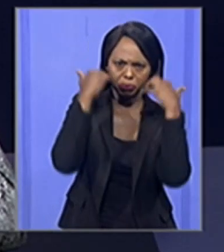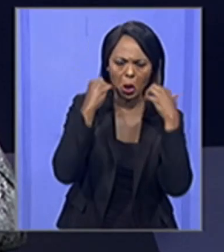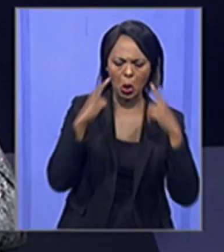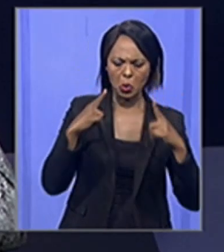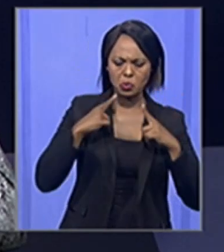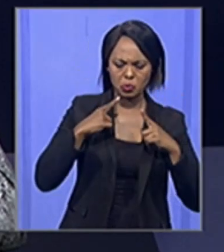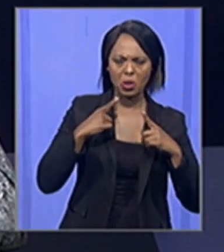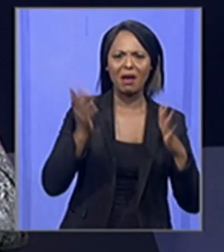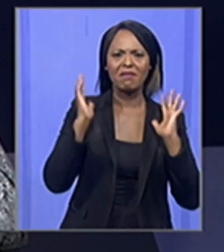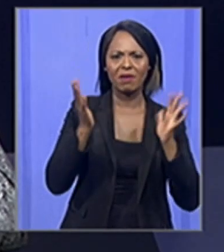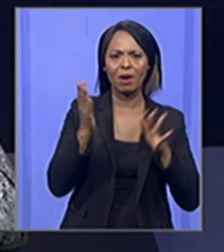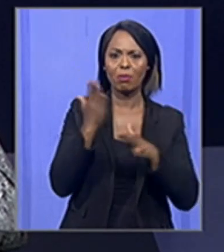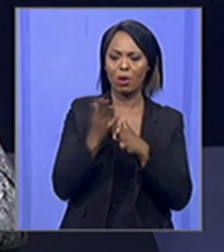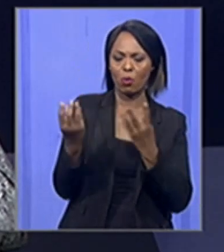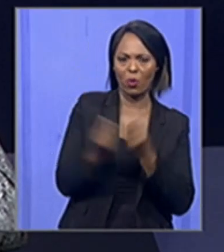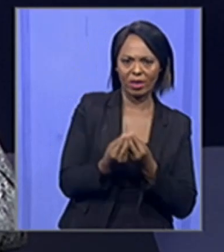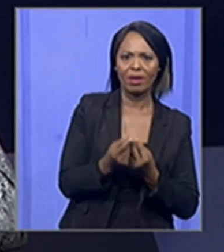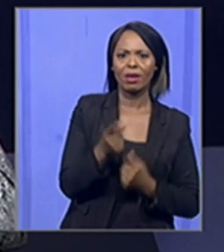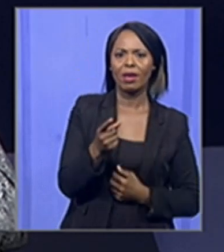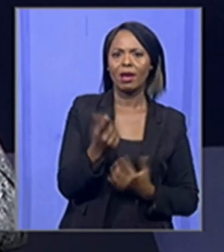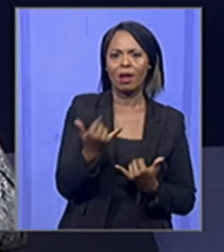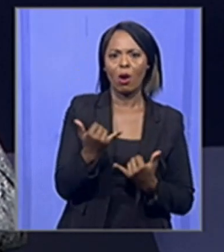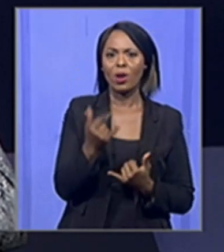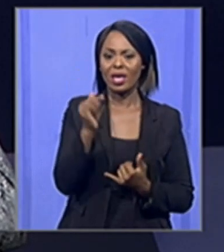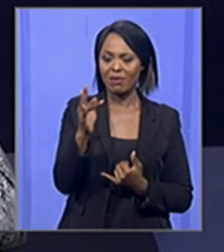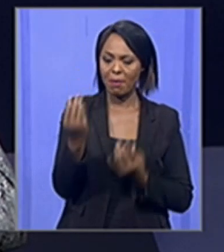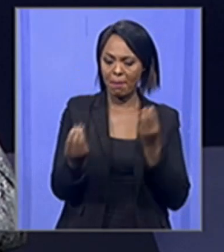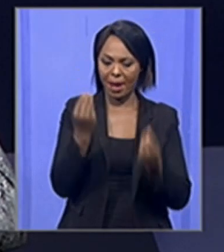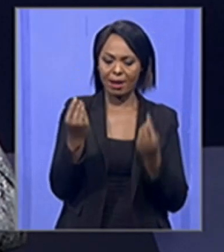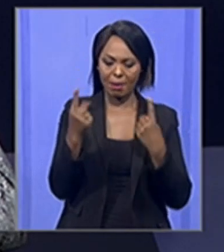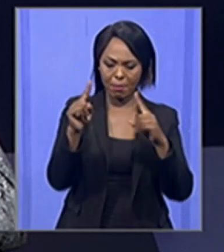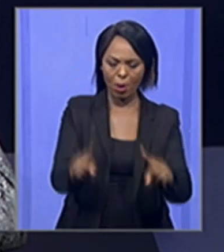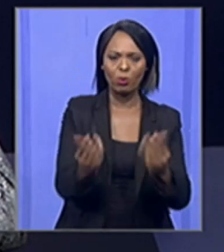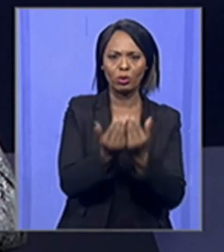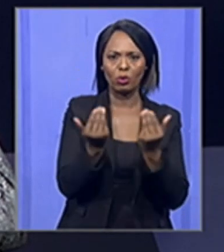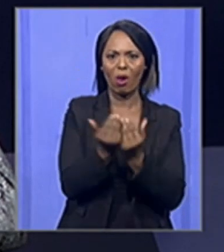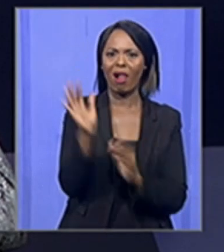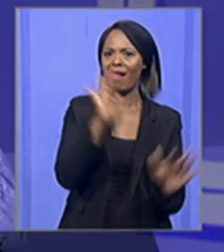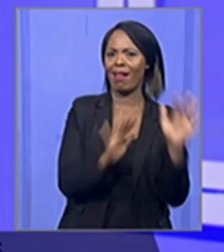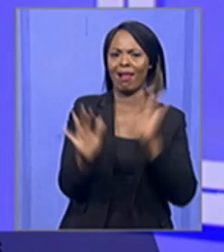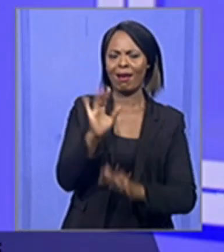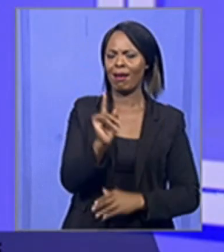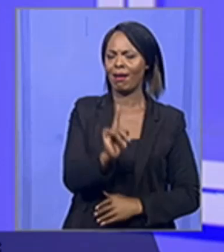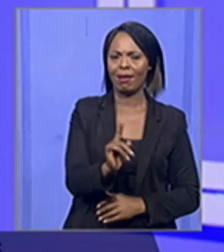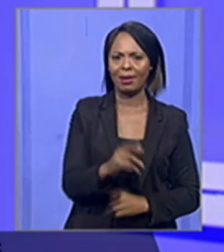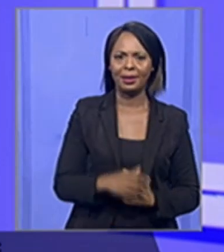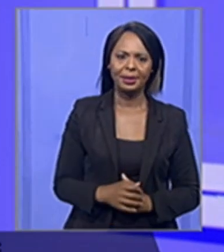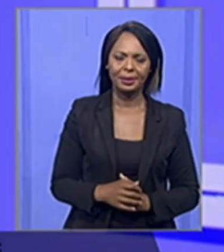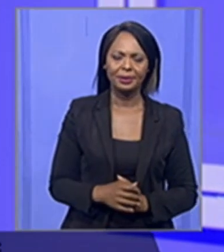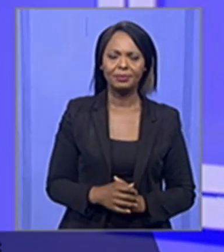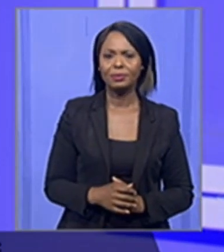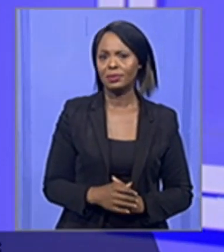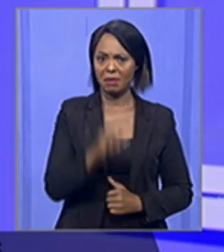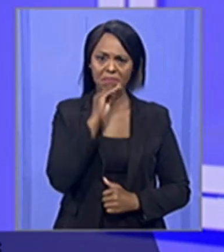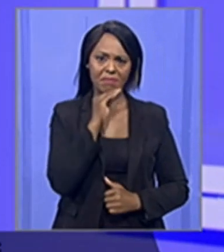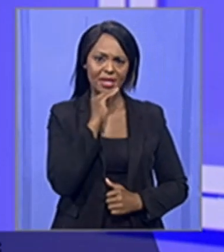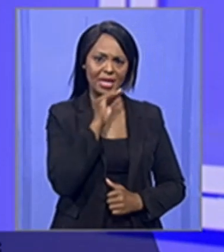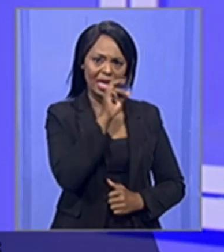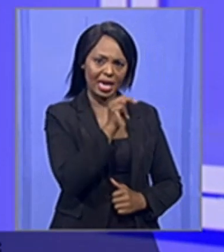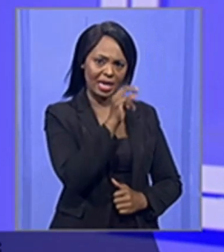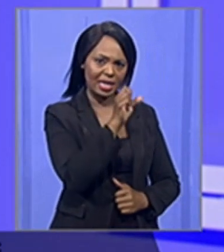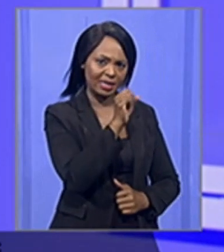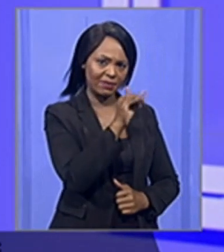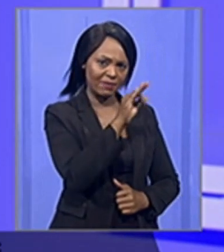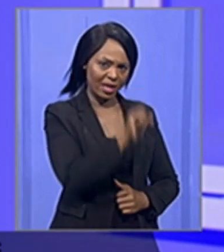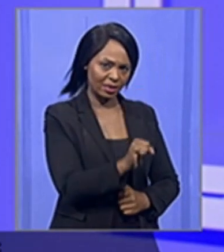thušana le bana ba gore ge ba fitlha mola ba motlalelong. Jwale ka mantšo a mangwe lena ba NSFAS tema e le